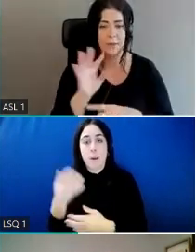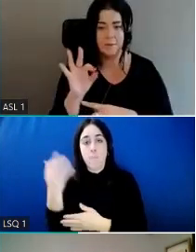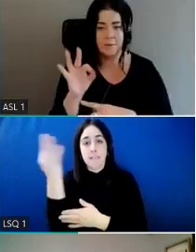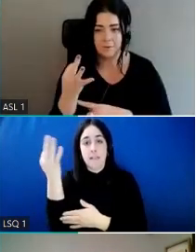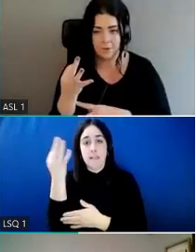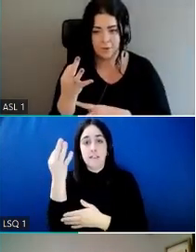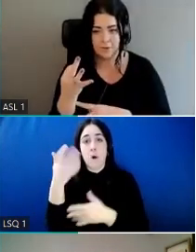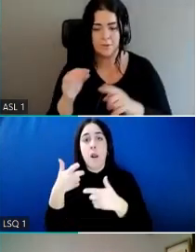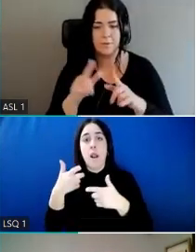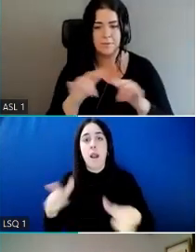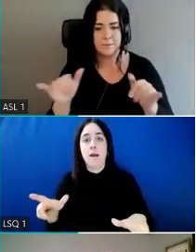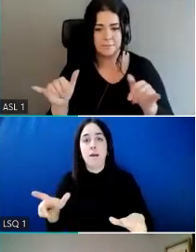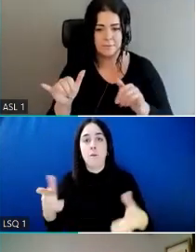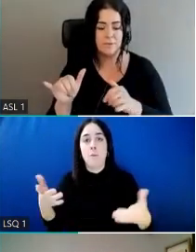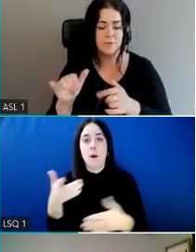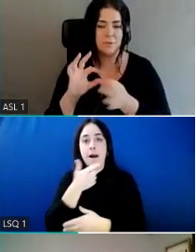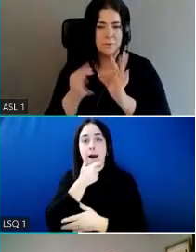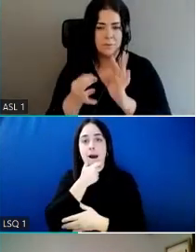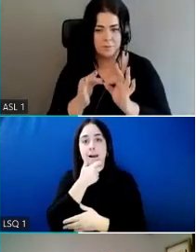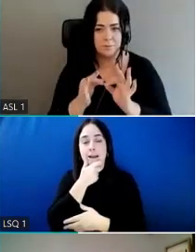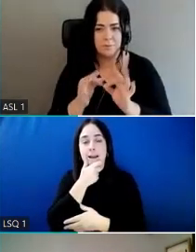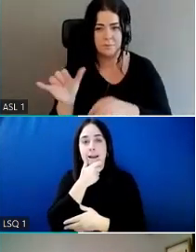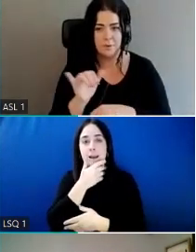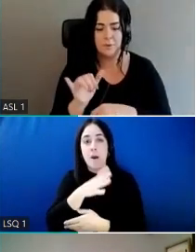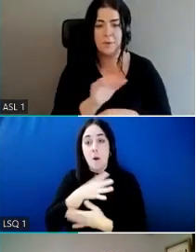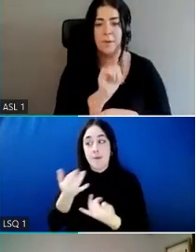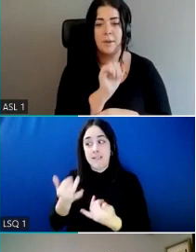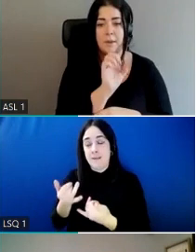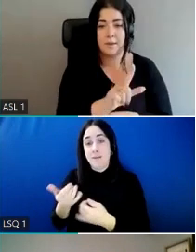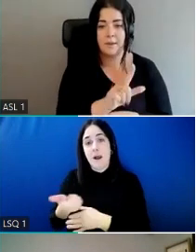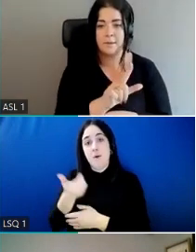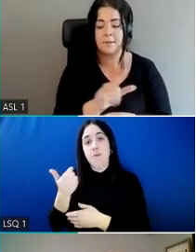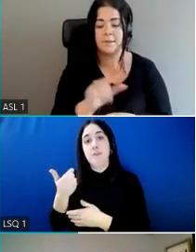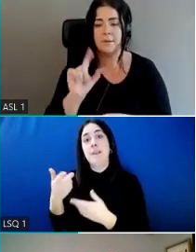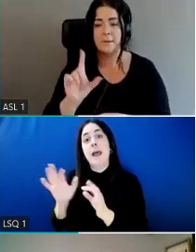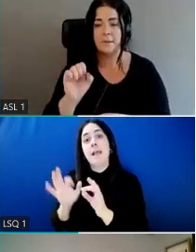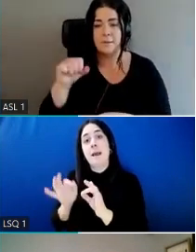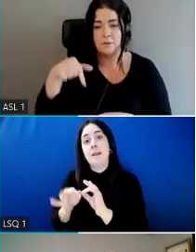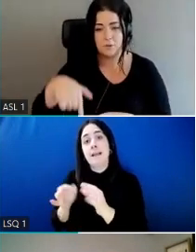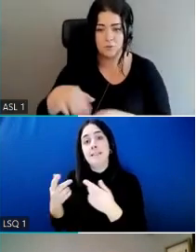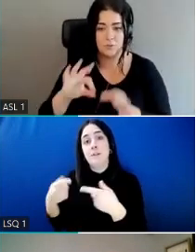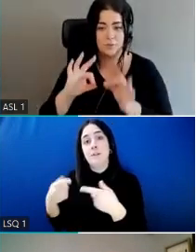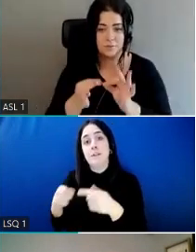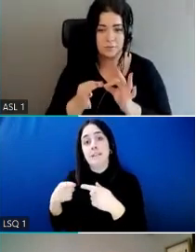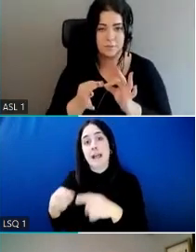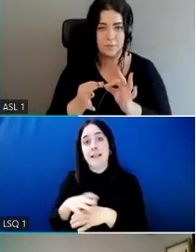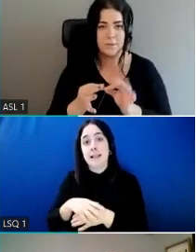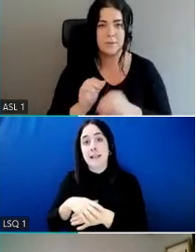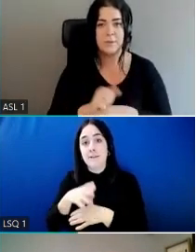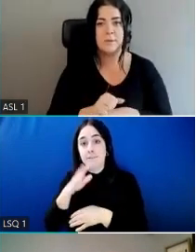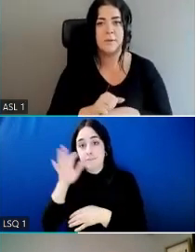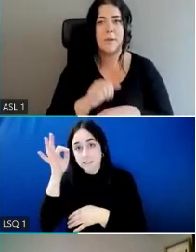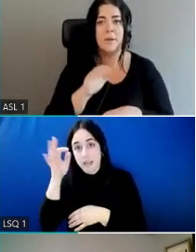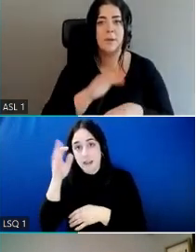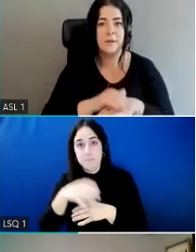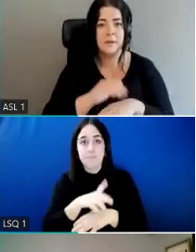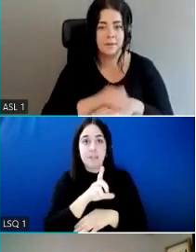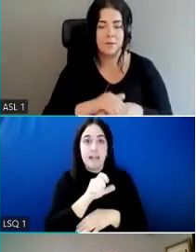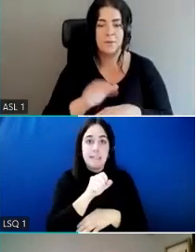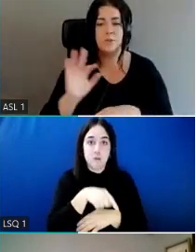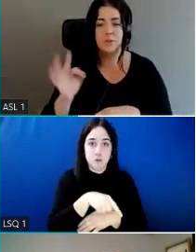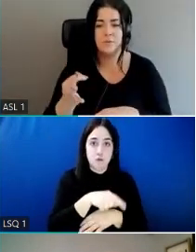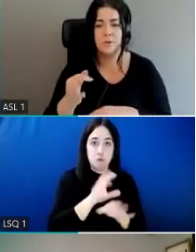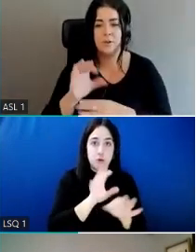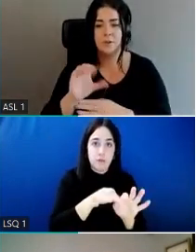French simultaneous interpretation, ASL, LSQ, and English and French cart